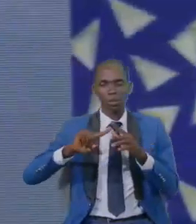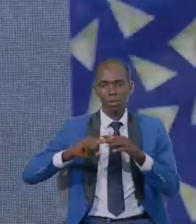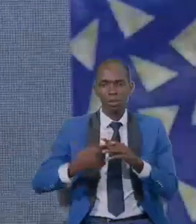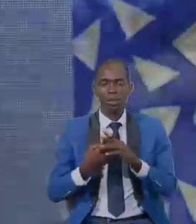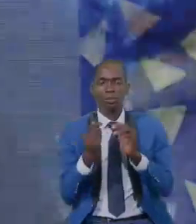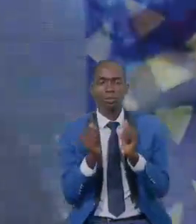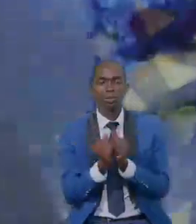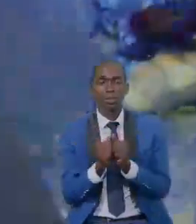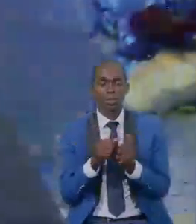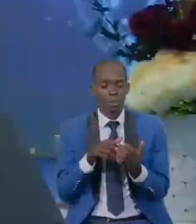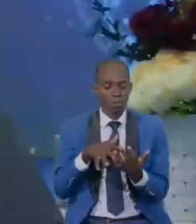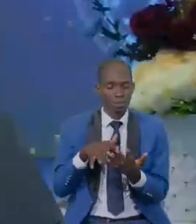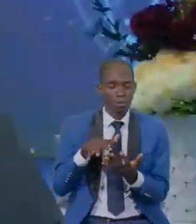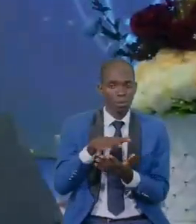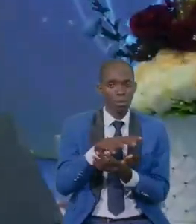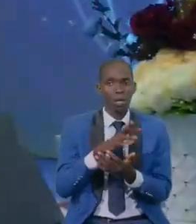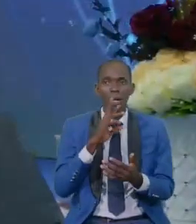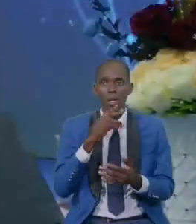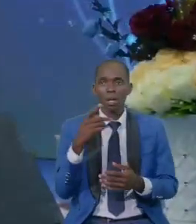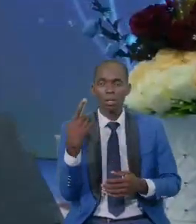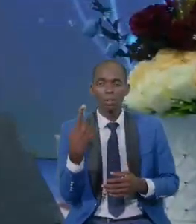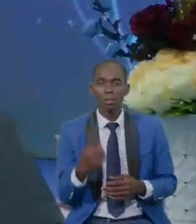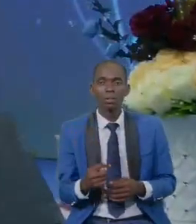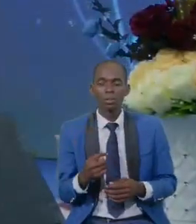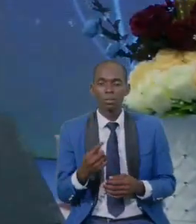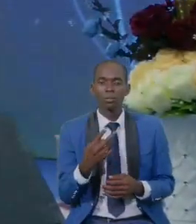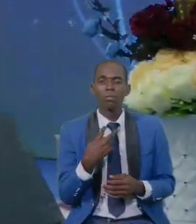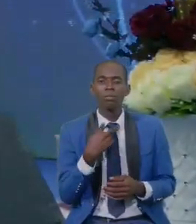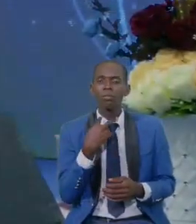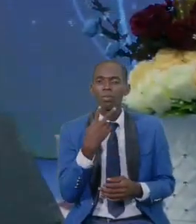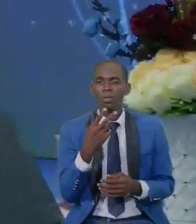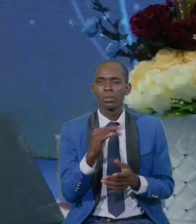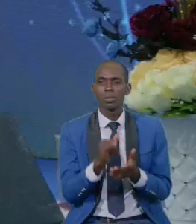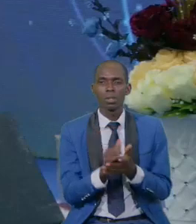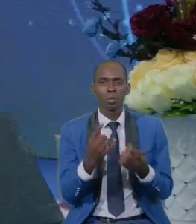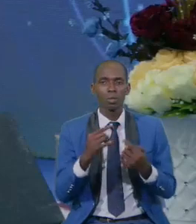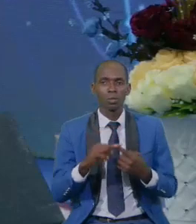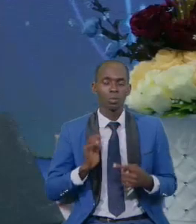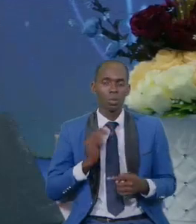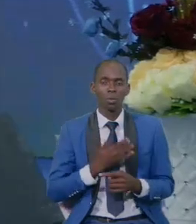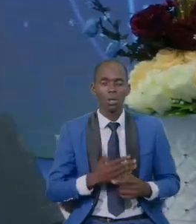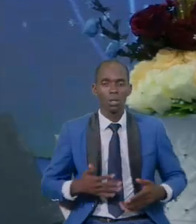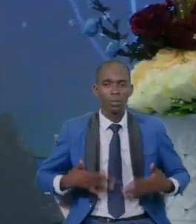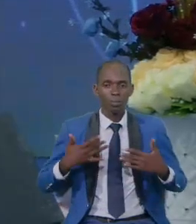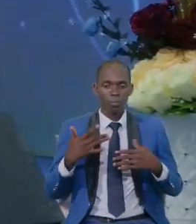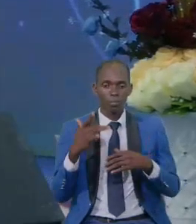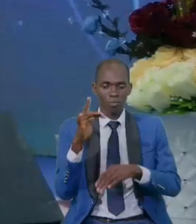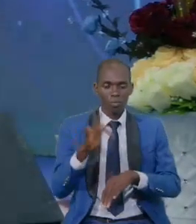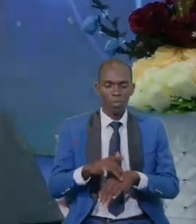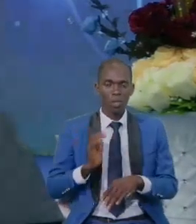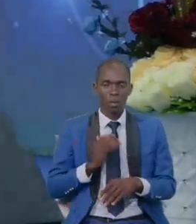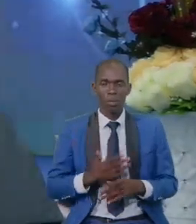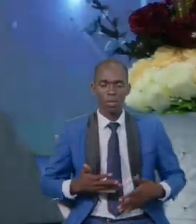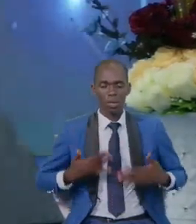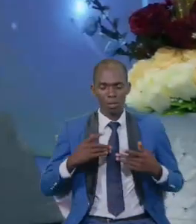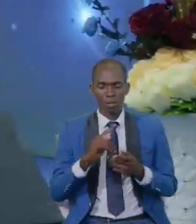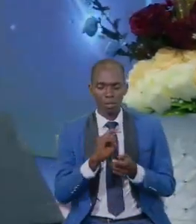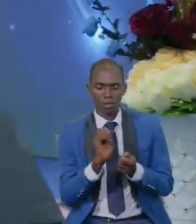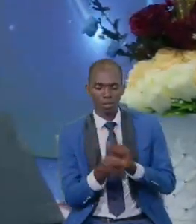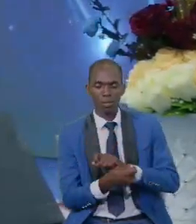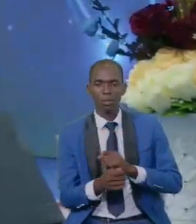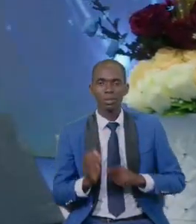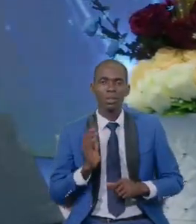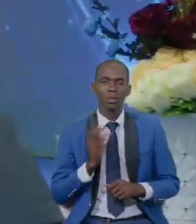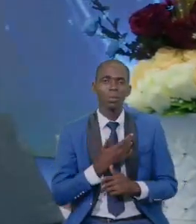These are the verses that come into our lives. They touch our lives. They transform our lives.